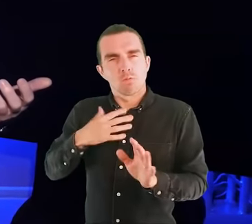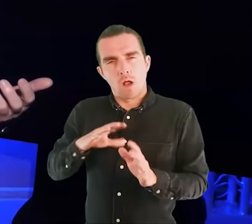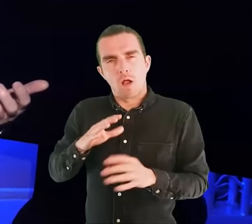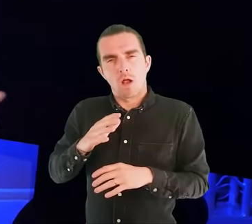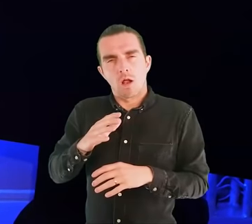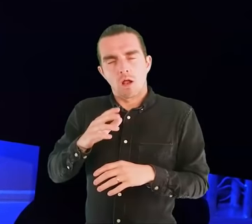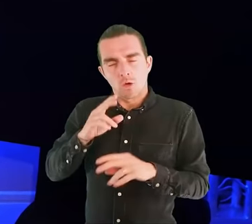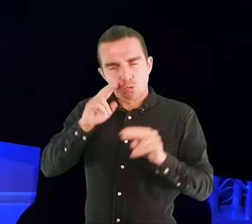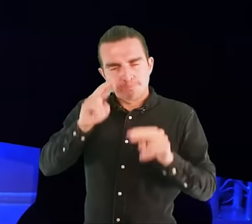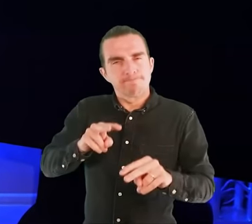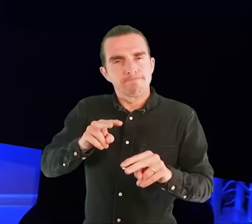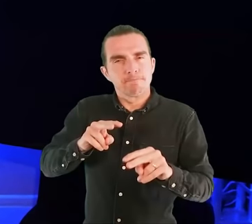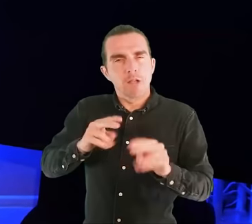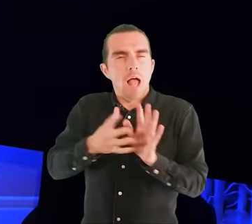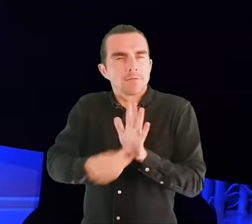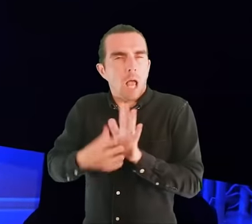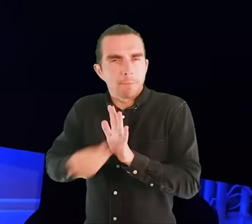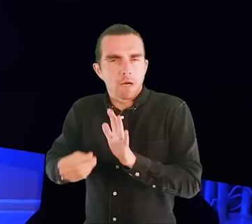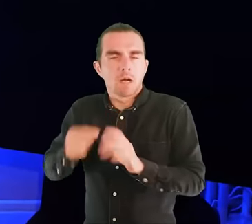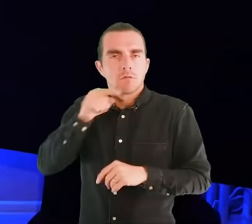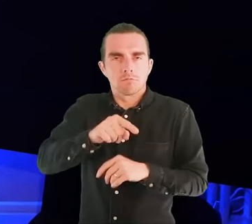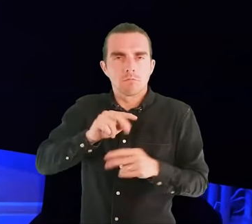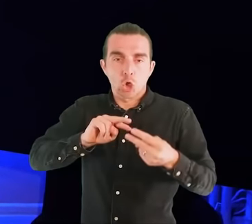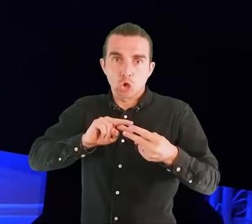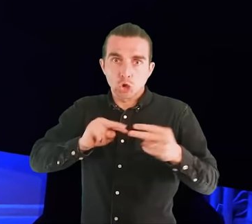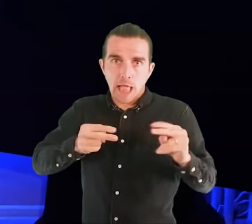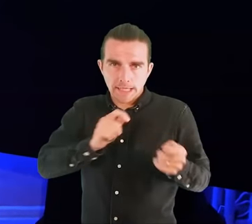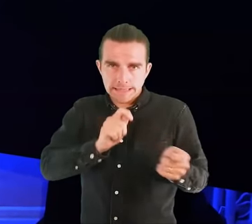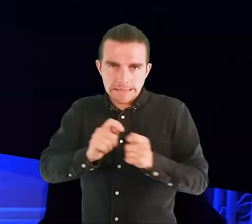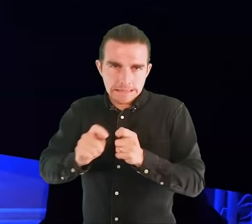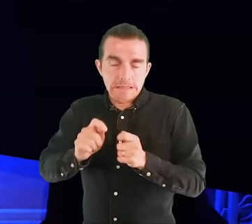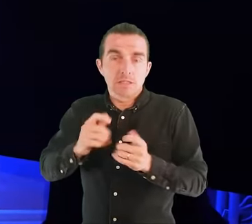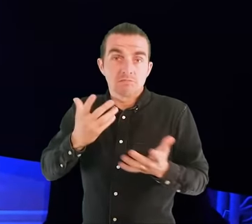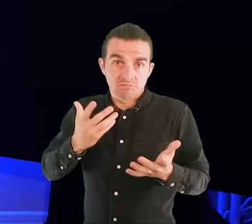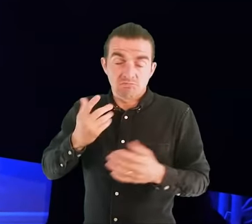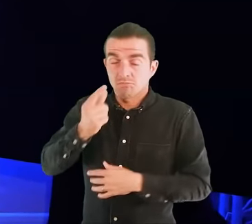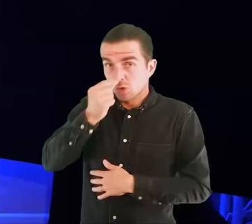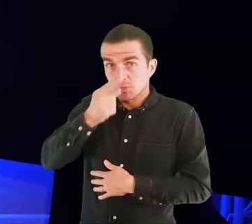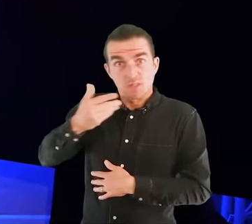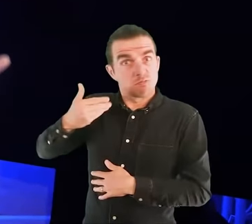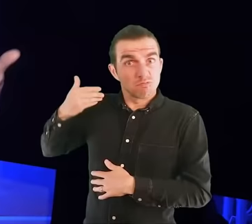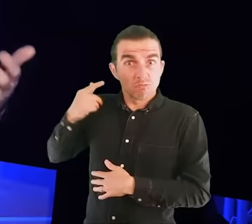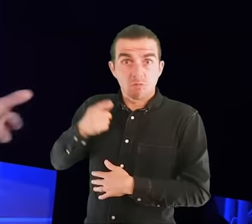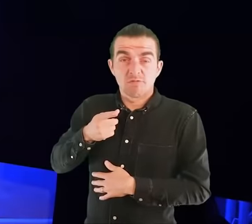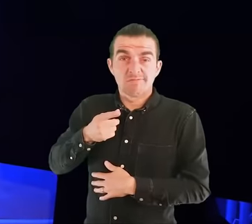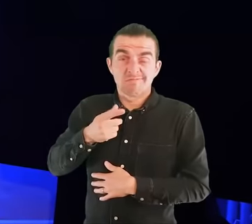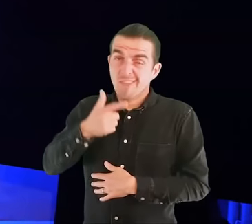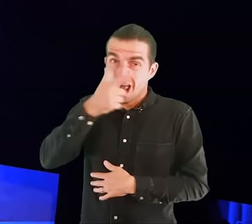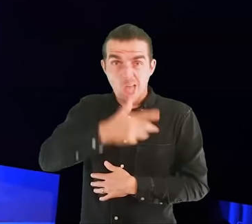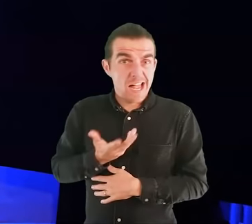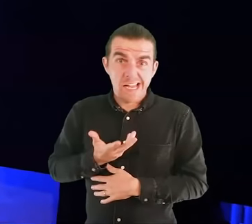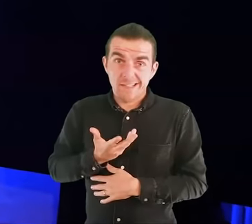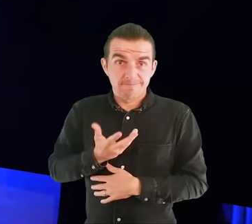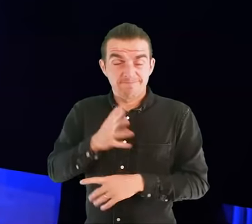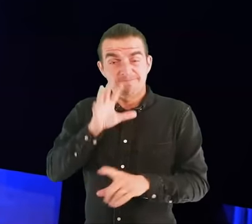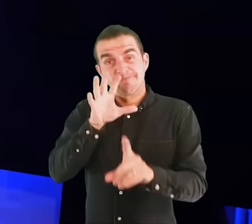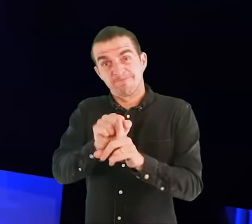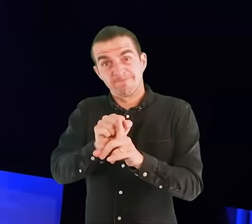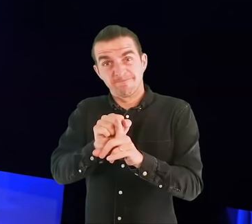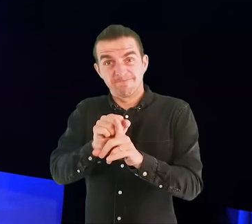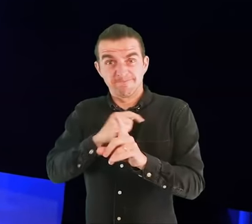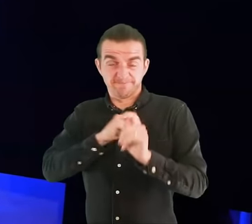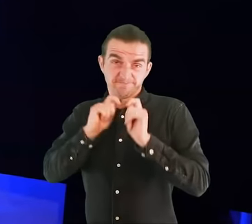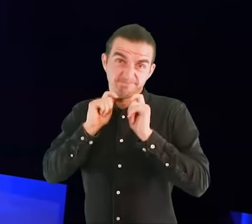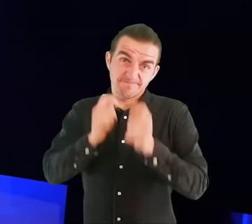all. That's something 400 million people on Earth end up with. They're all around us, including